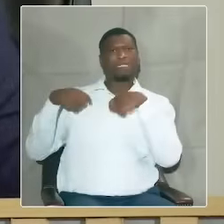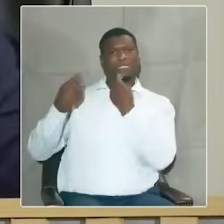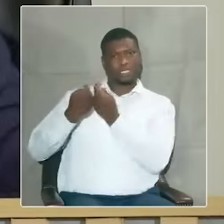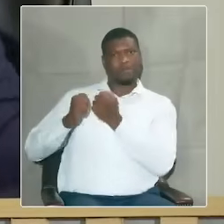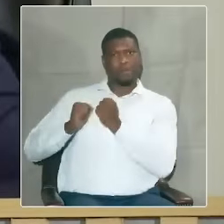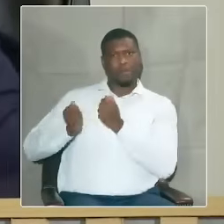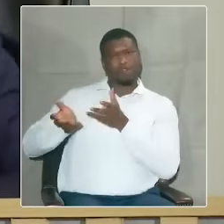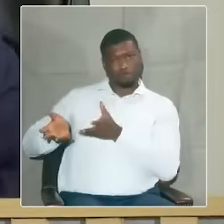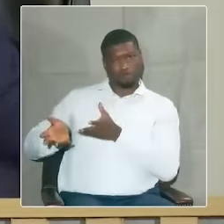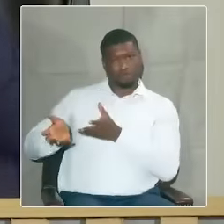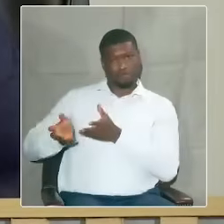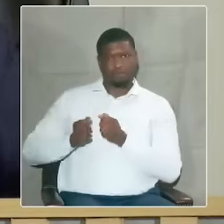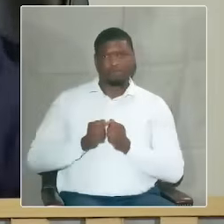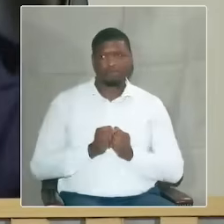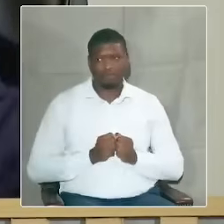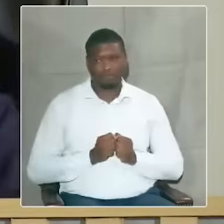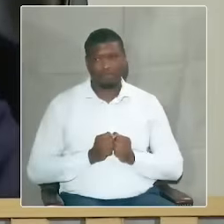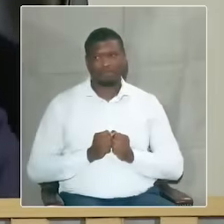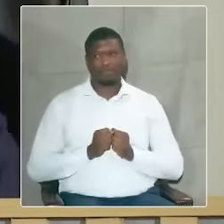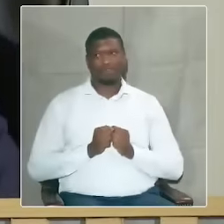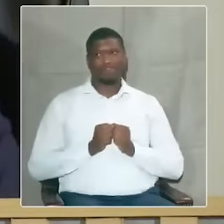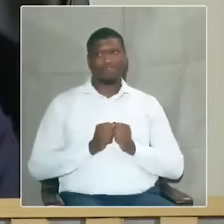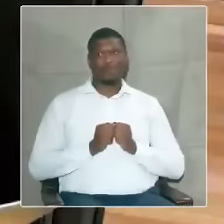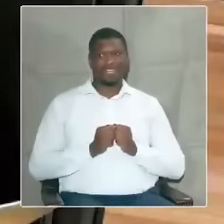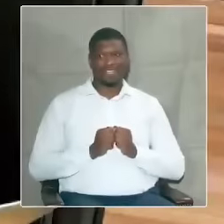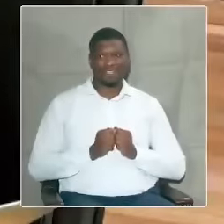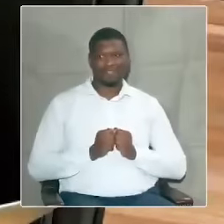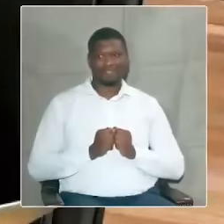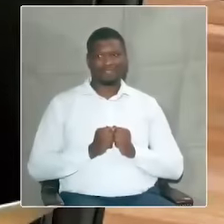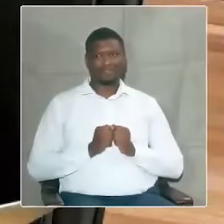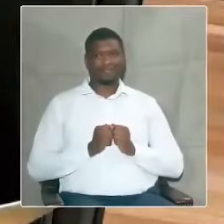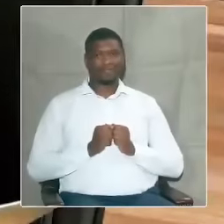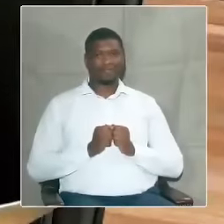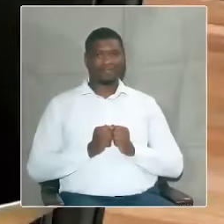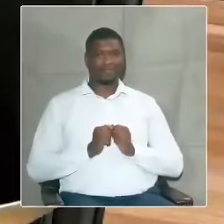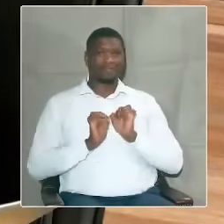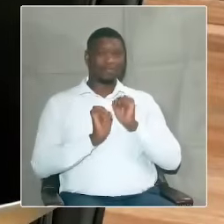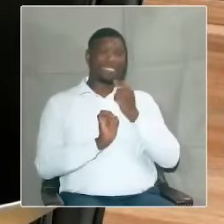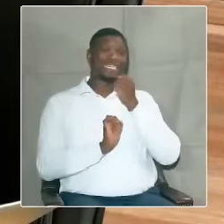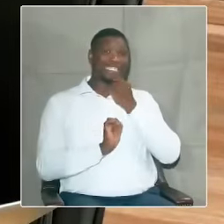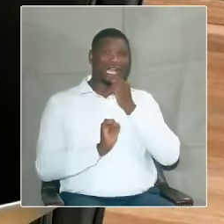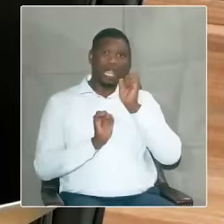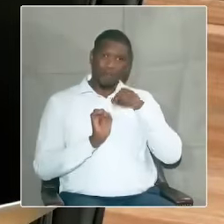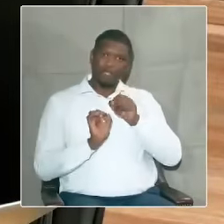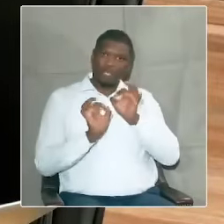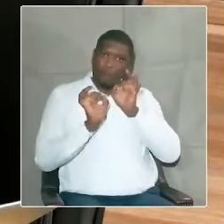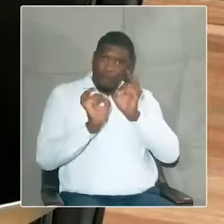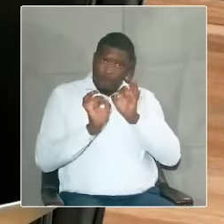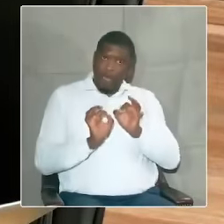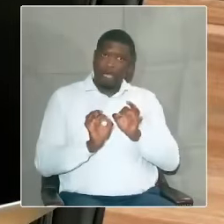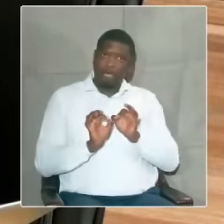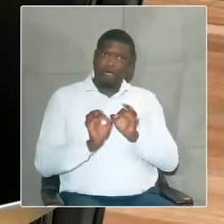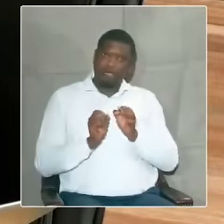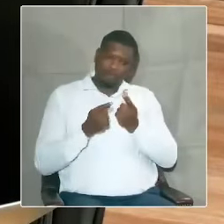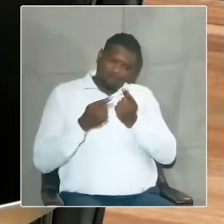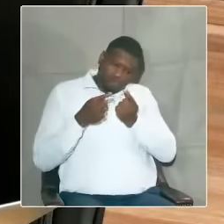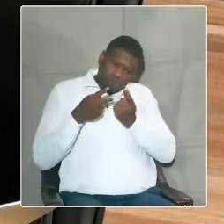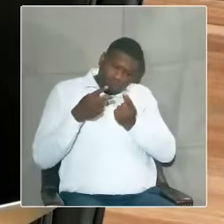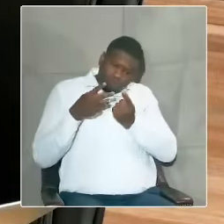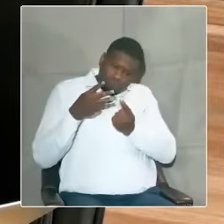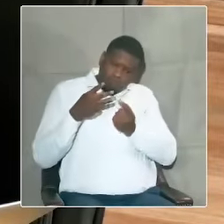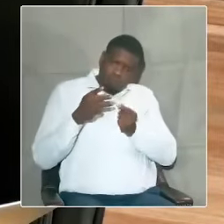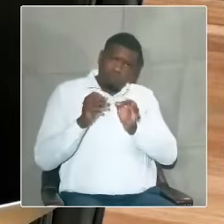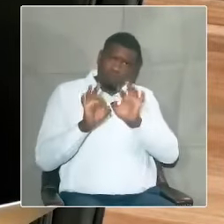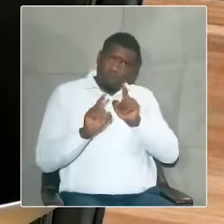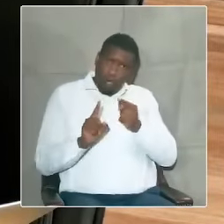basically. And he says there, with appropriate measures to be undertaken to ensure the effective disbandment of